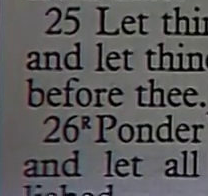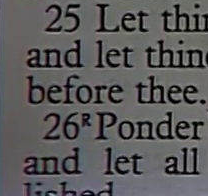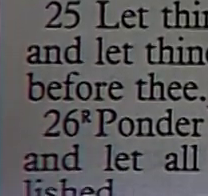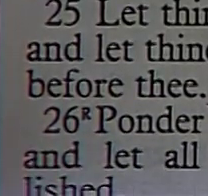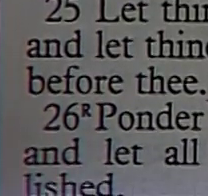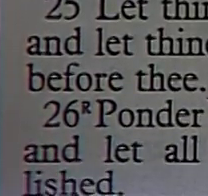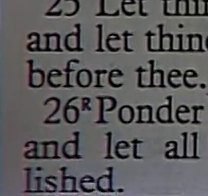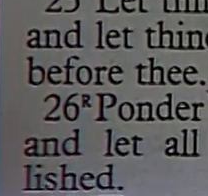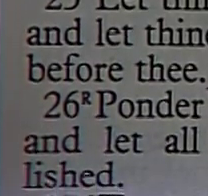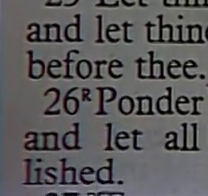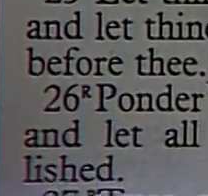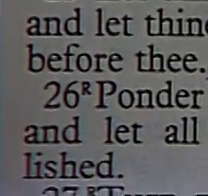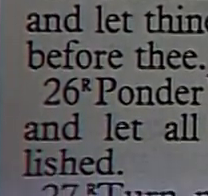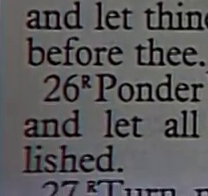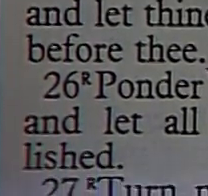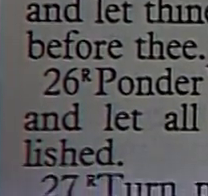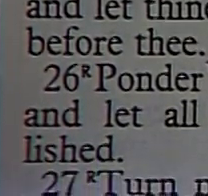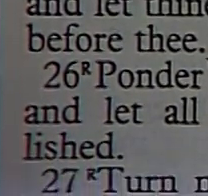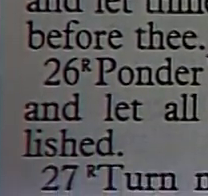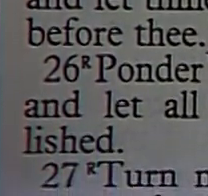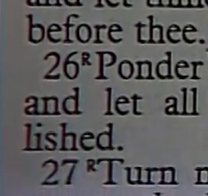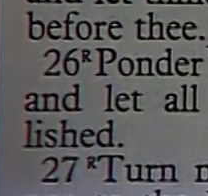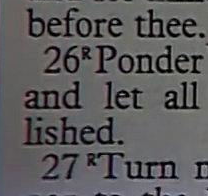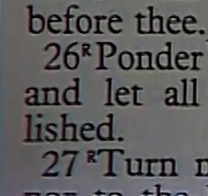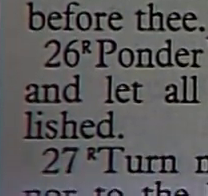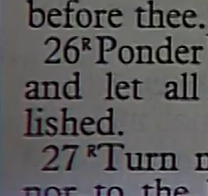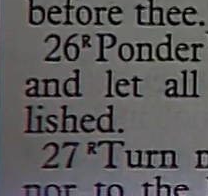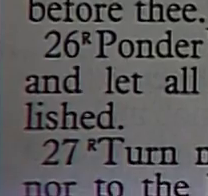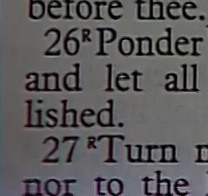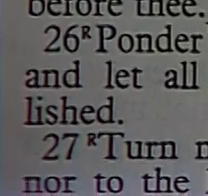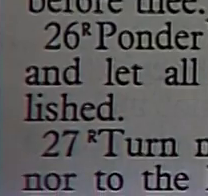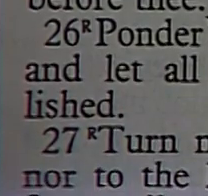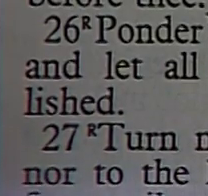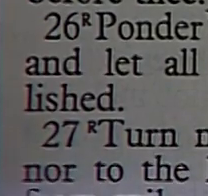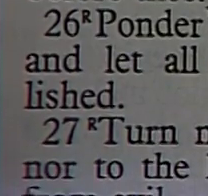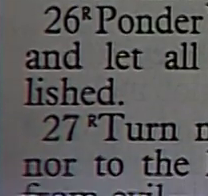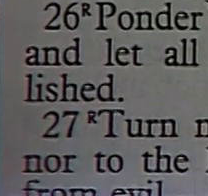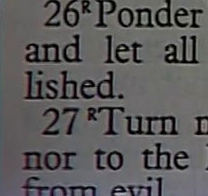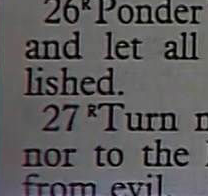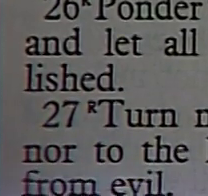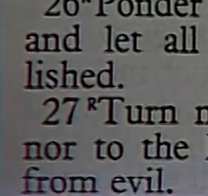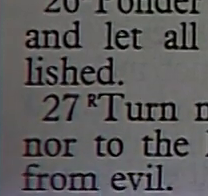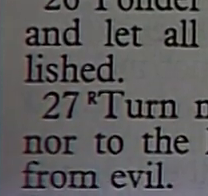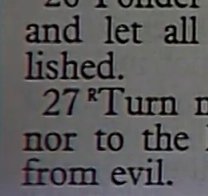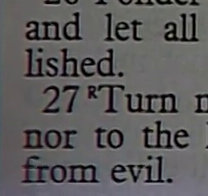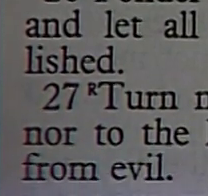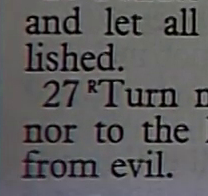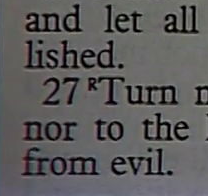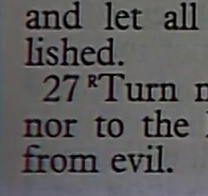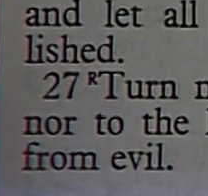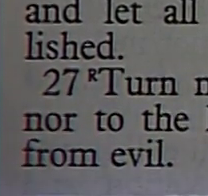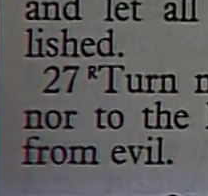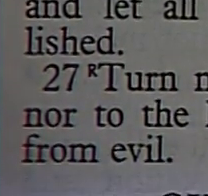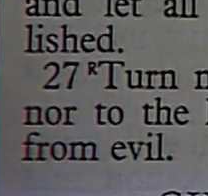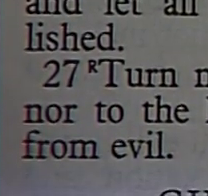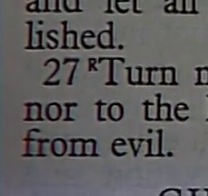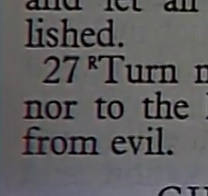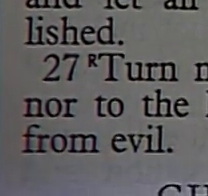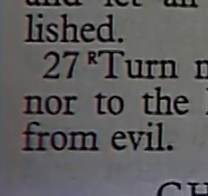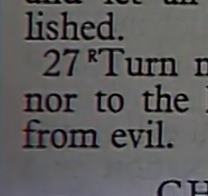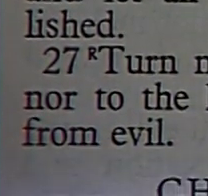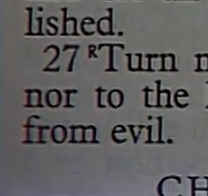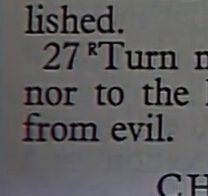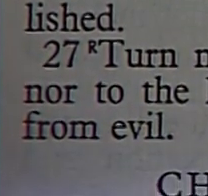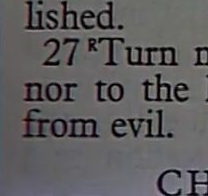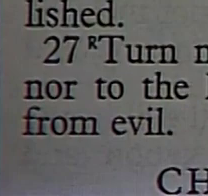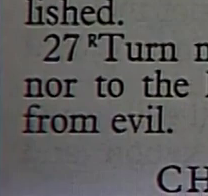from thee a froward or a deceitful mouth, and perverse lips put far from thee. Let thine eyes look right on,